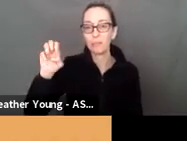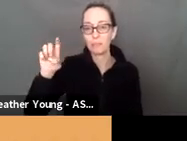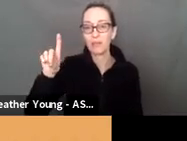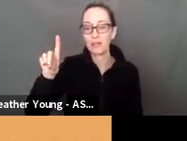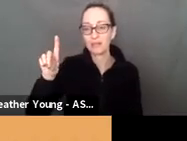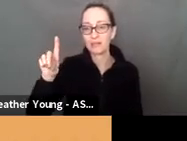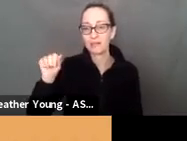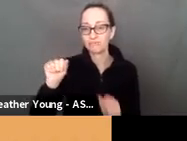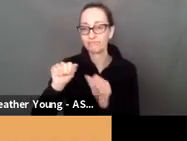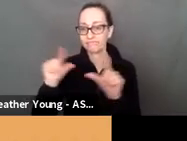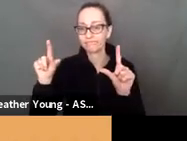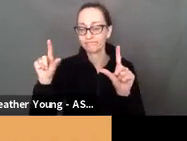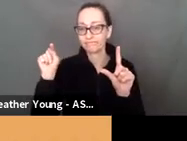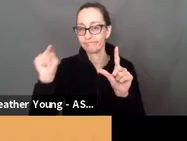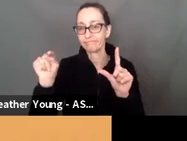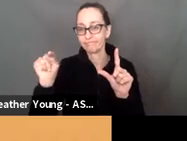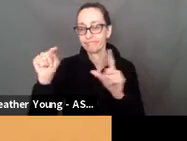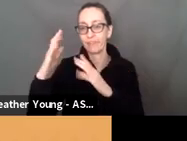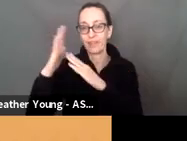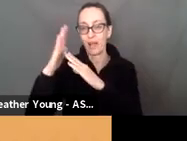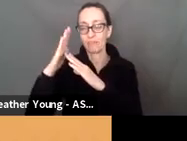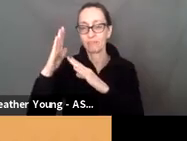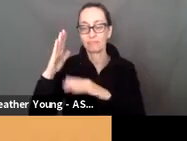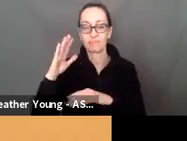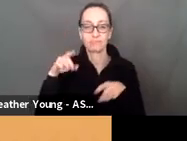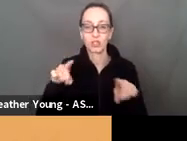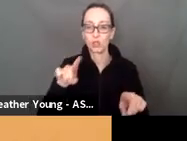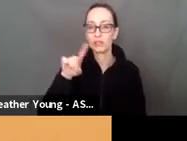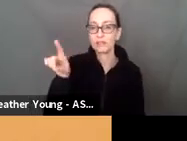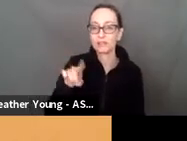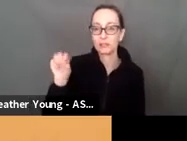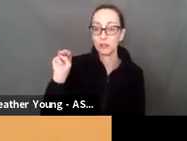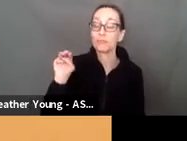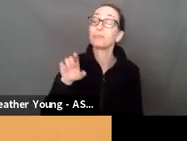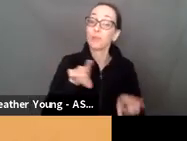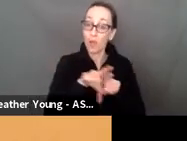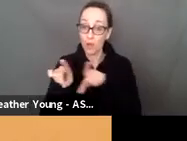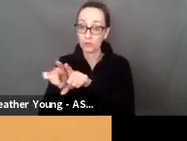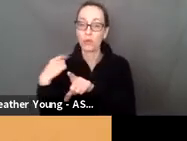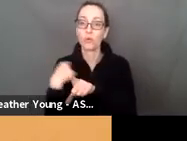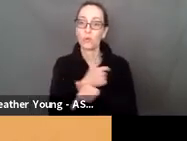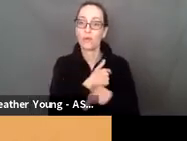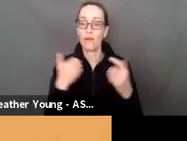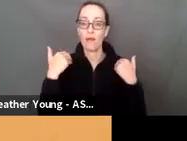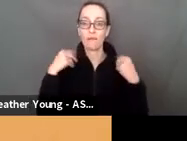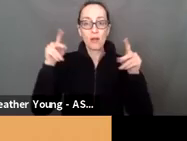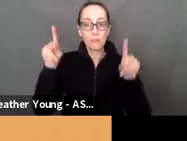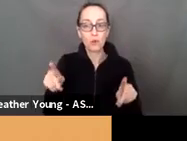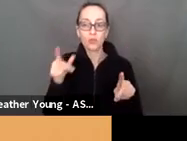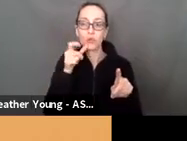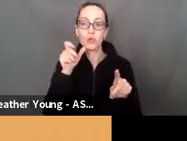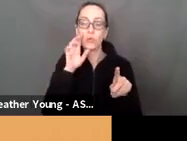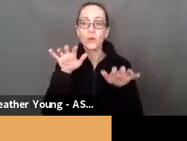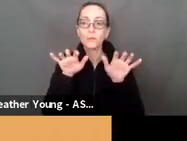Zoom at the top. So we also have a captioner that is available for